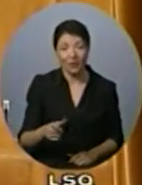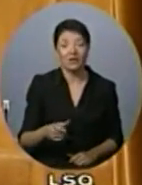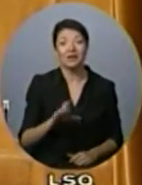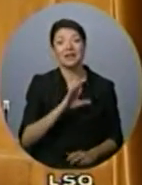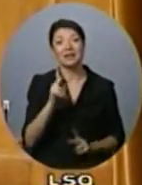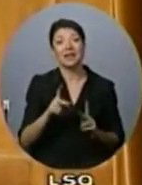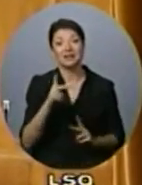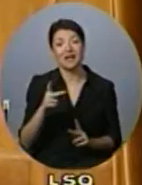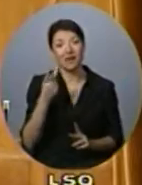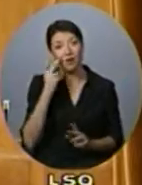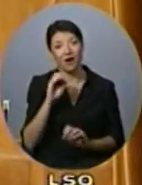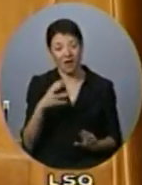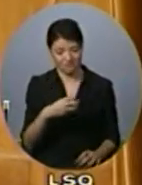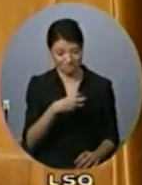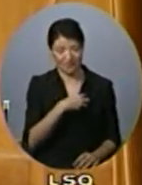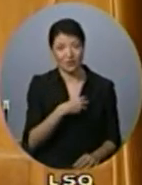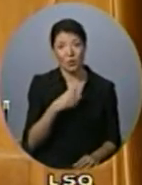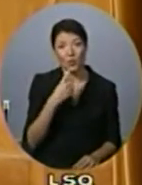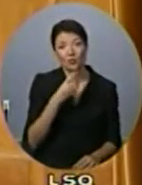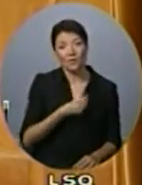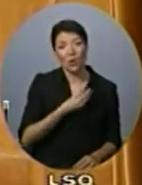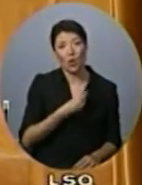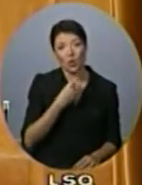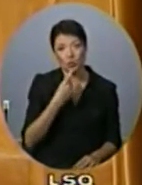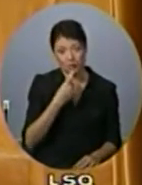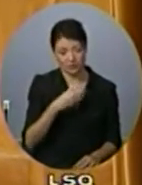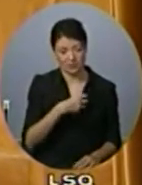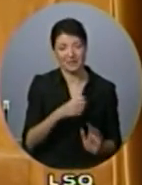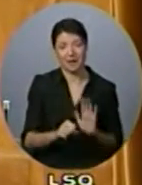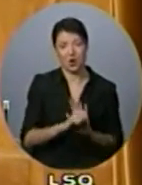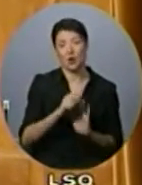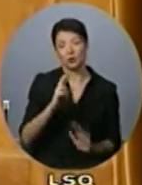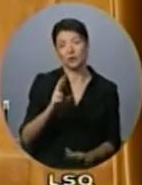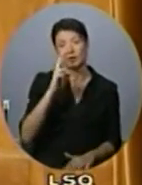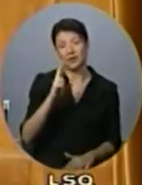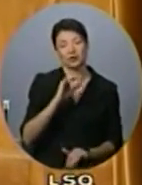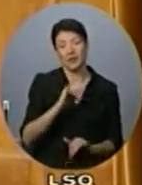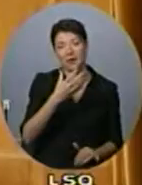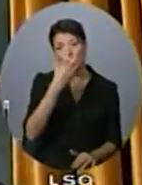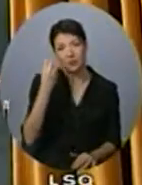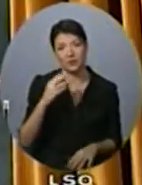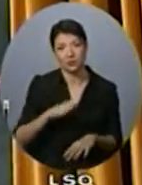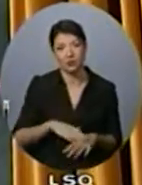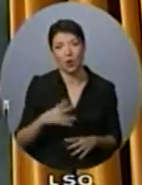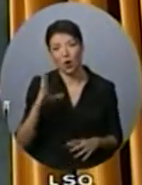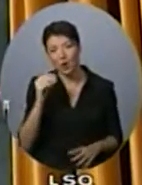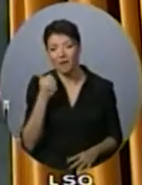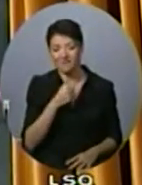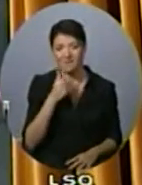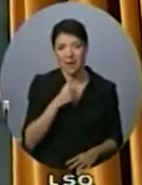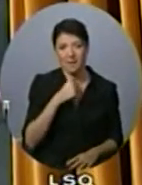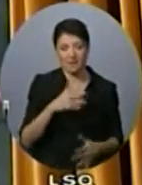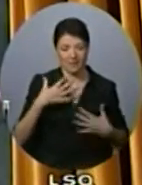our commitment to never forget the sacrifices made by our men and women in uniform. Yesterday, Canadians were shocked,